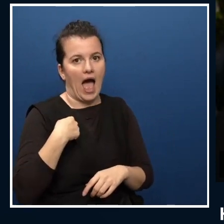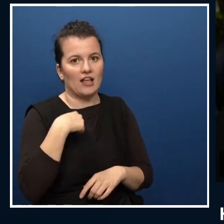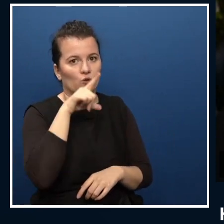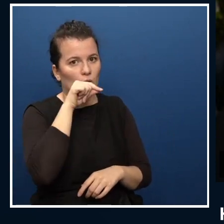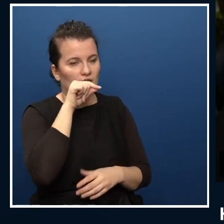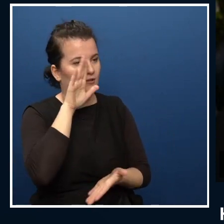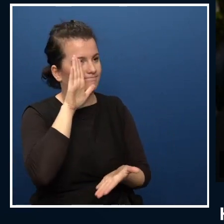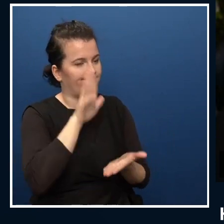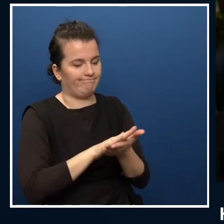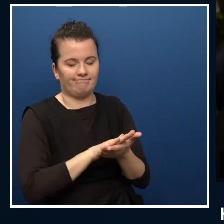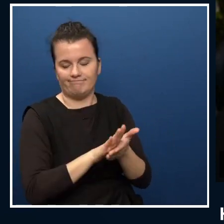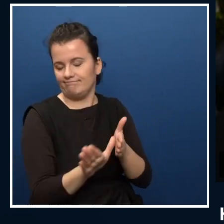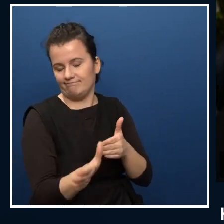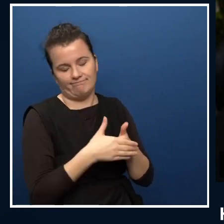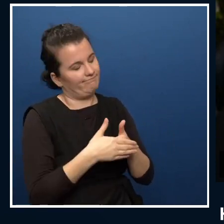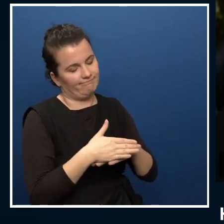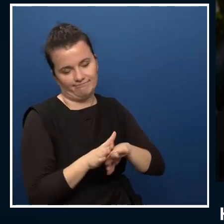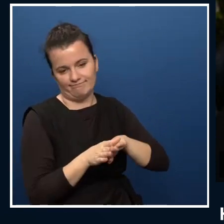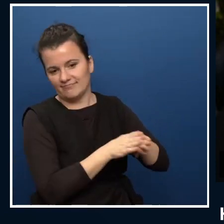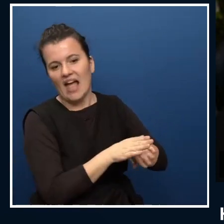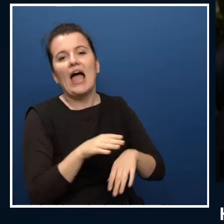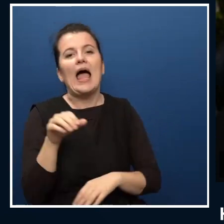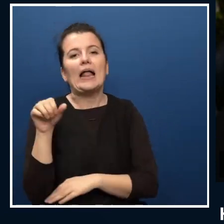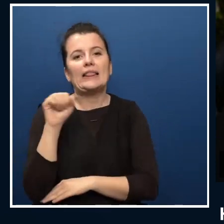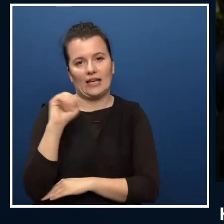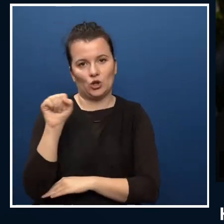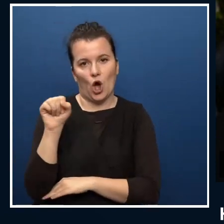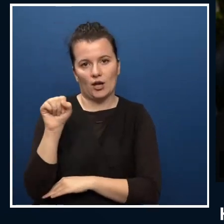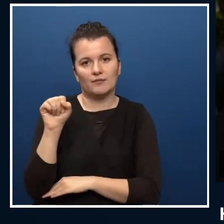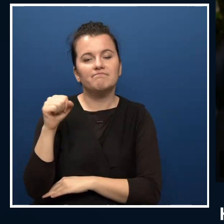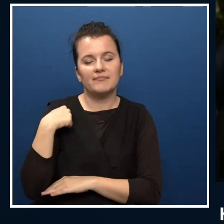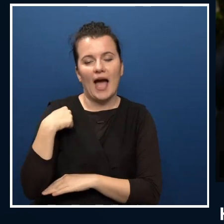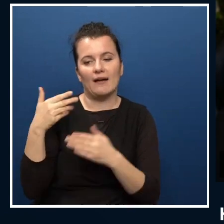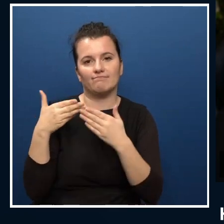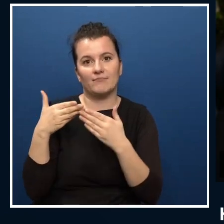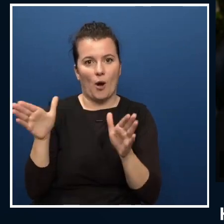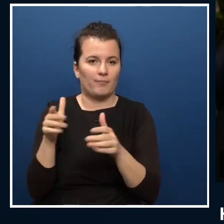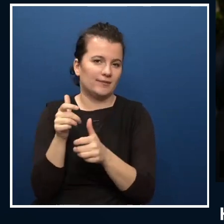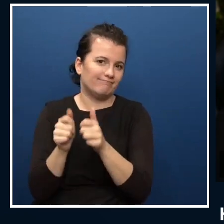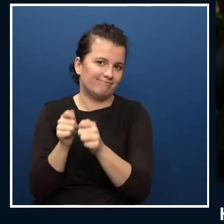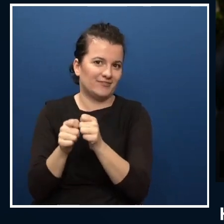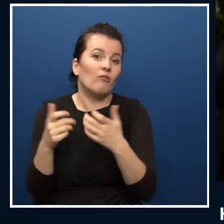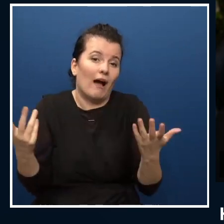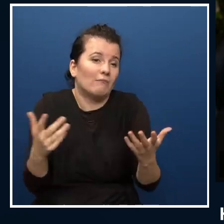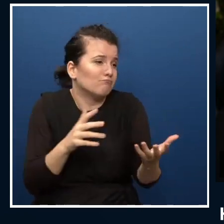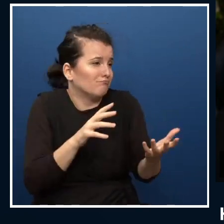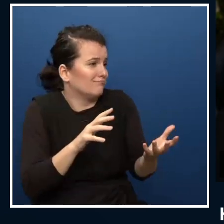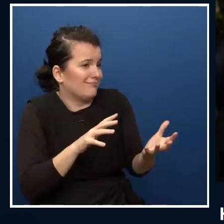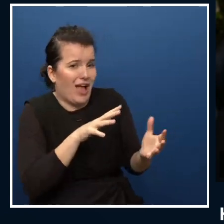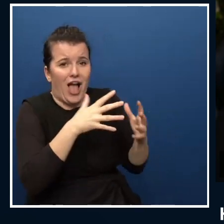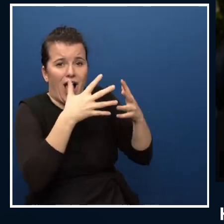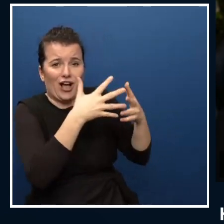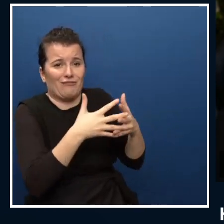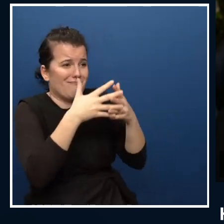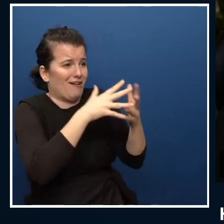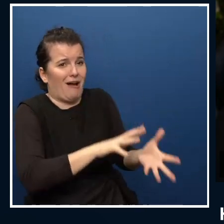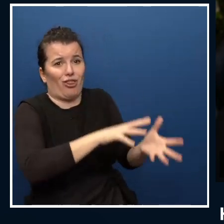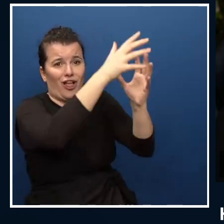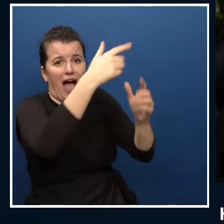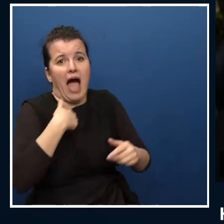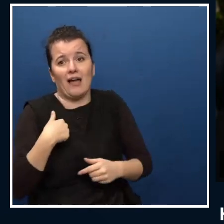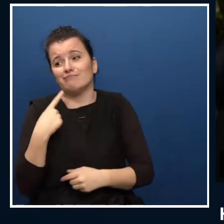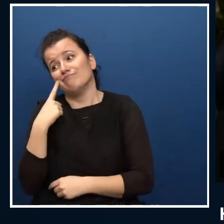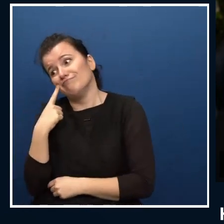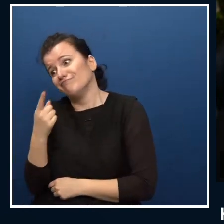So I went and I made a TikTok because that's what you do when your country's in crisis. And I have